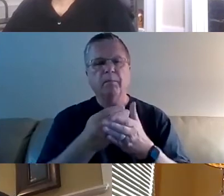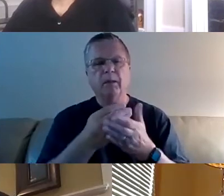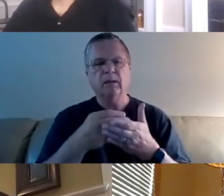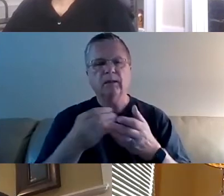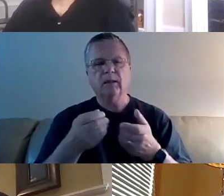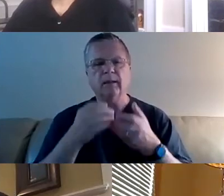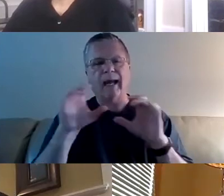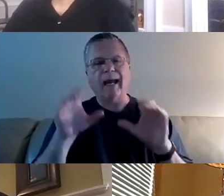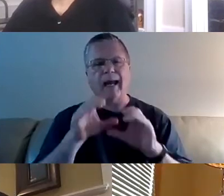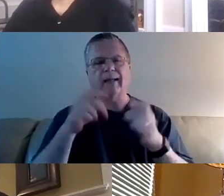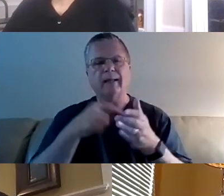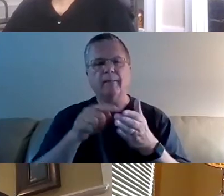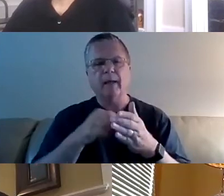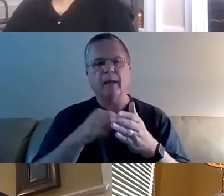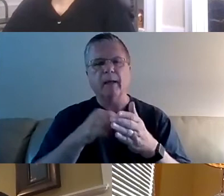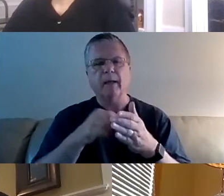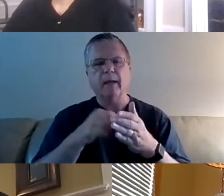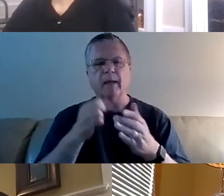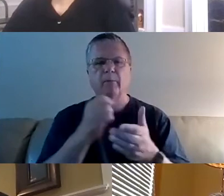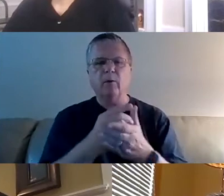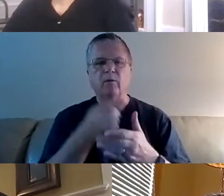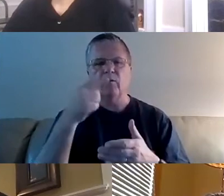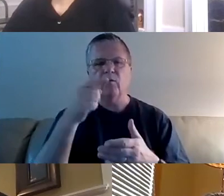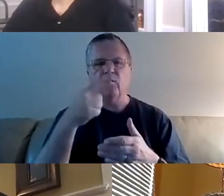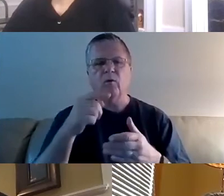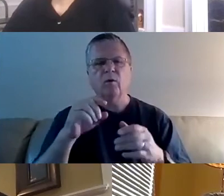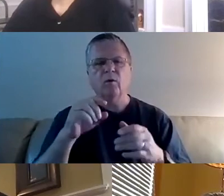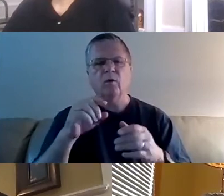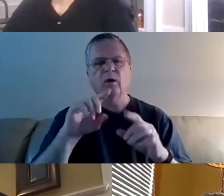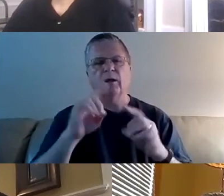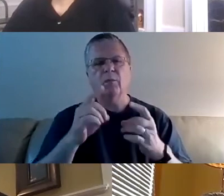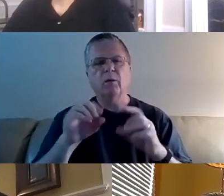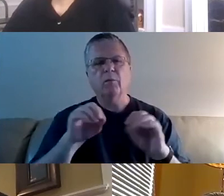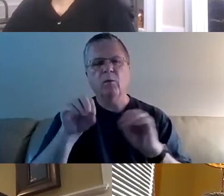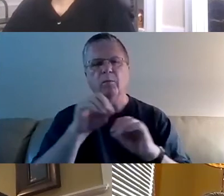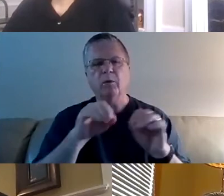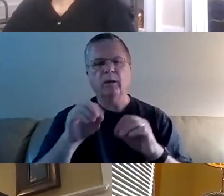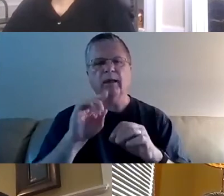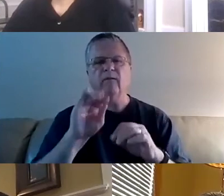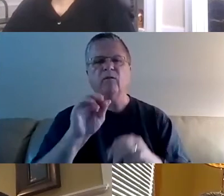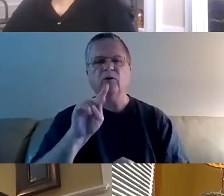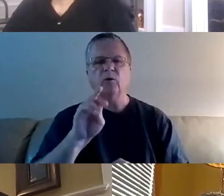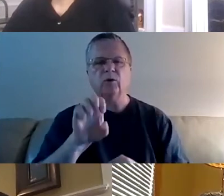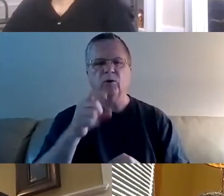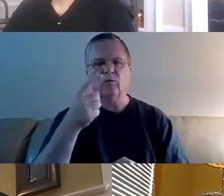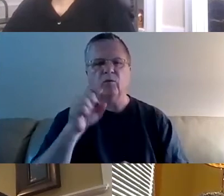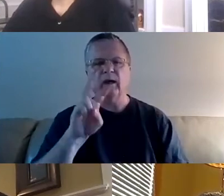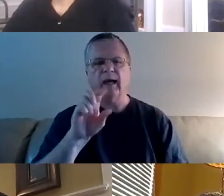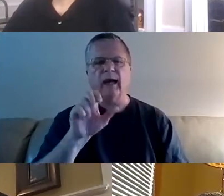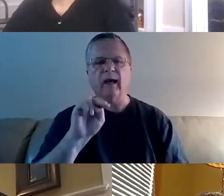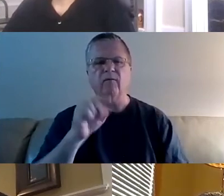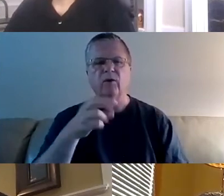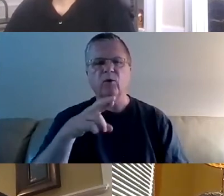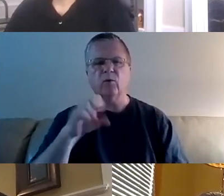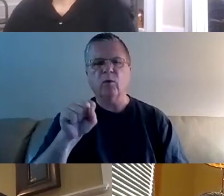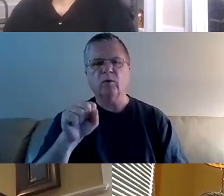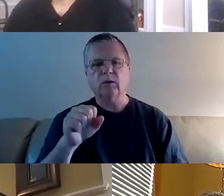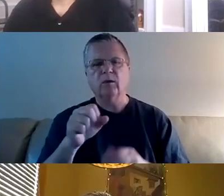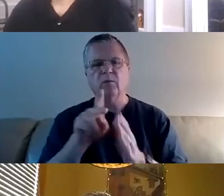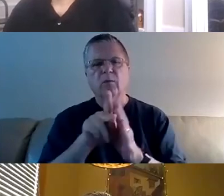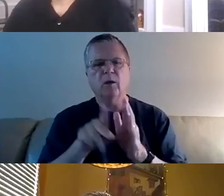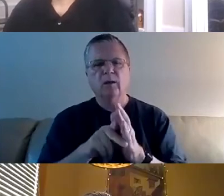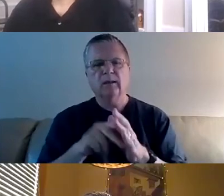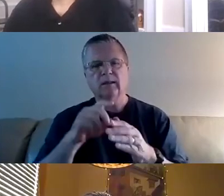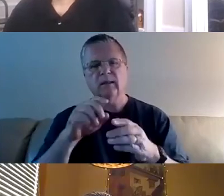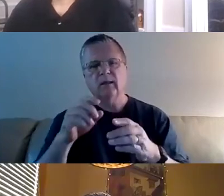on behalf of the Department of Mobility and Infrastructure for Evan Gross, per the Act and Pay policy revised in June of